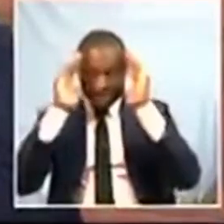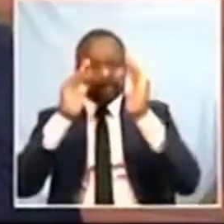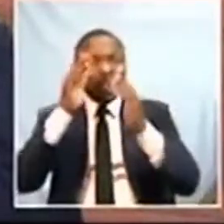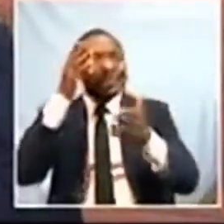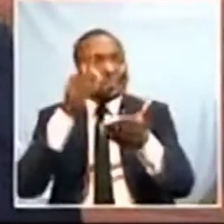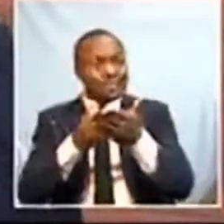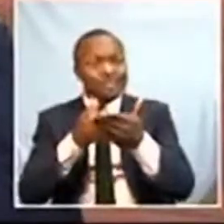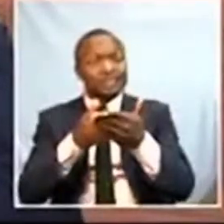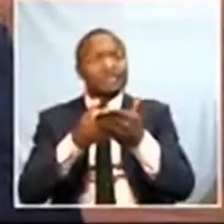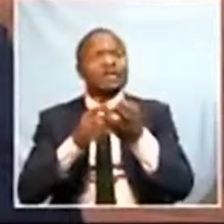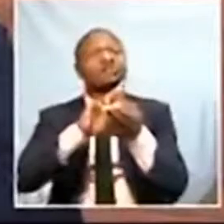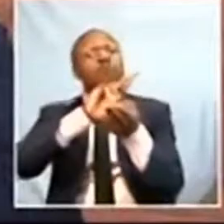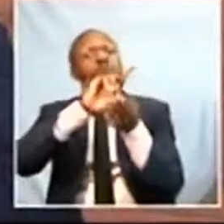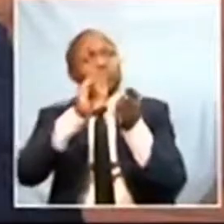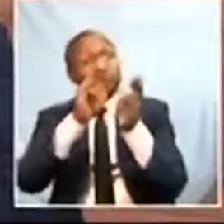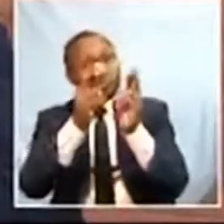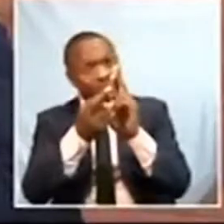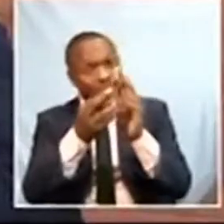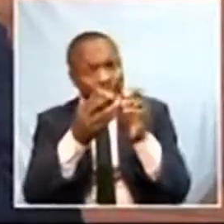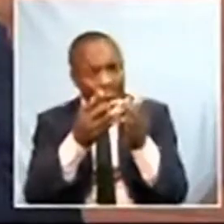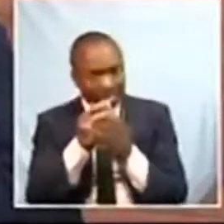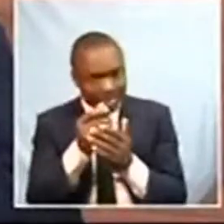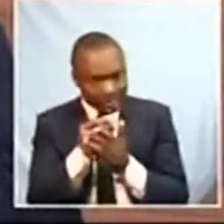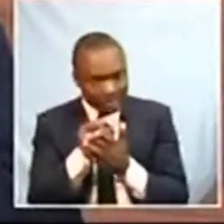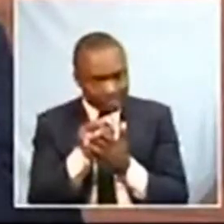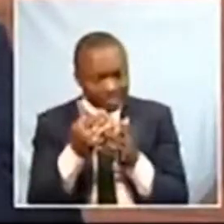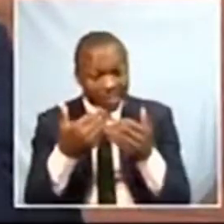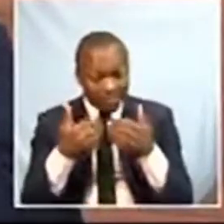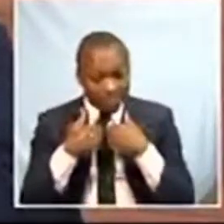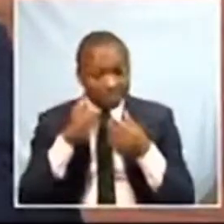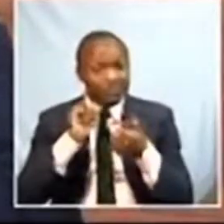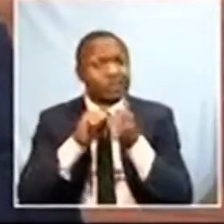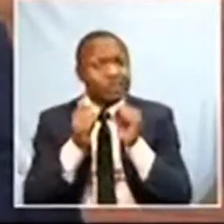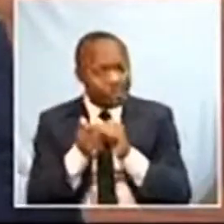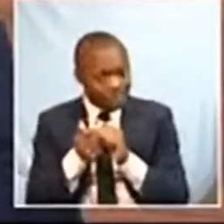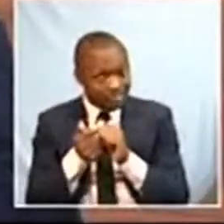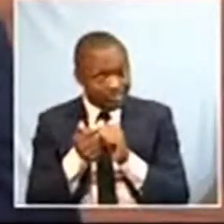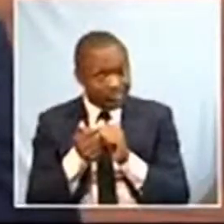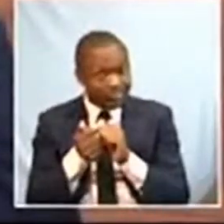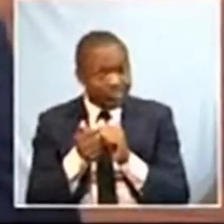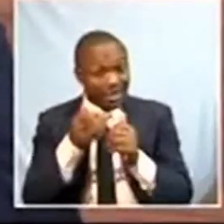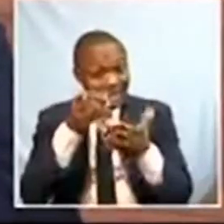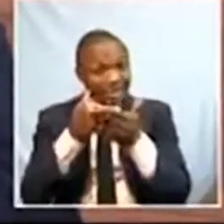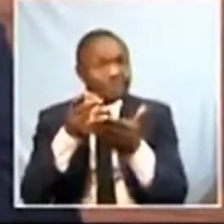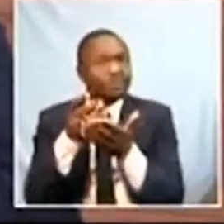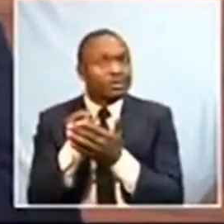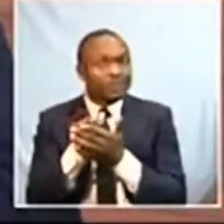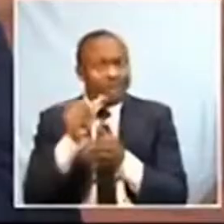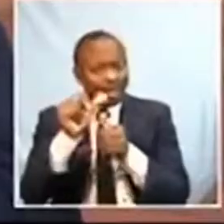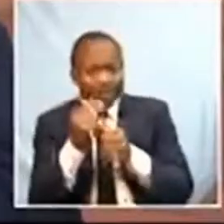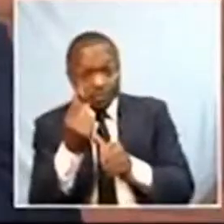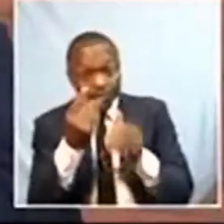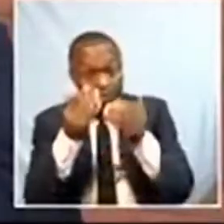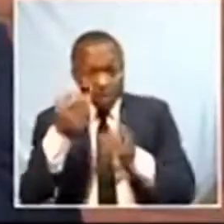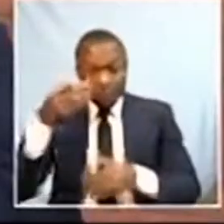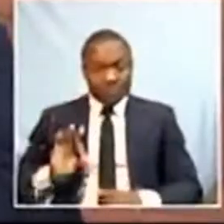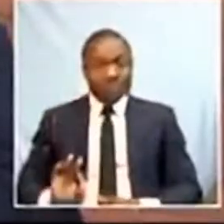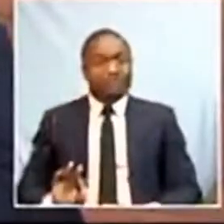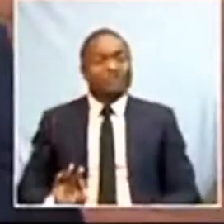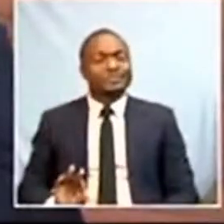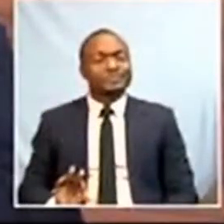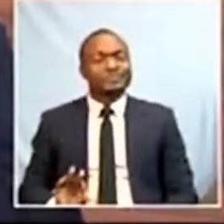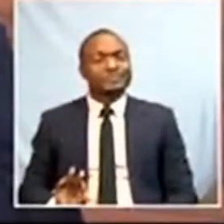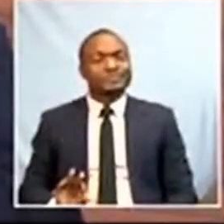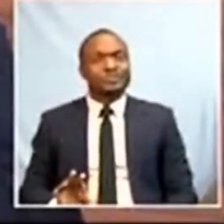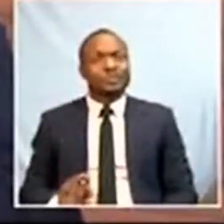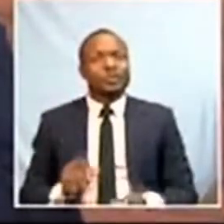is a revolving fund. And I'm sure we have problems actually when it comes to this fund, because everyone wants to benefit.